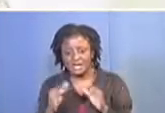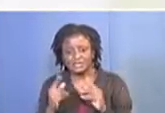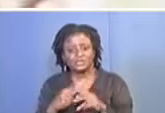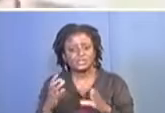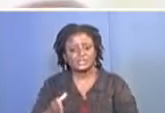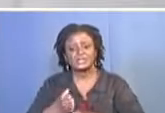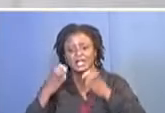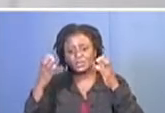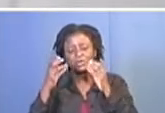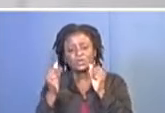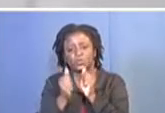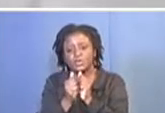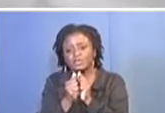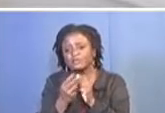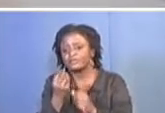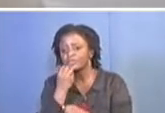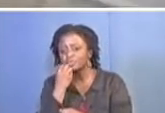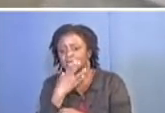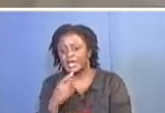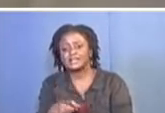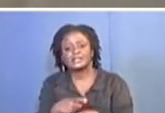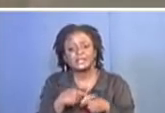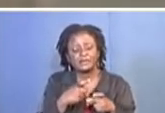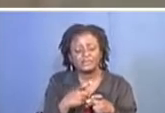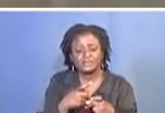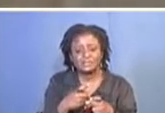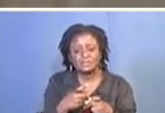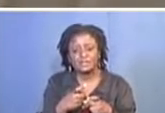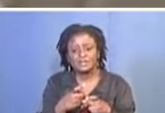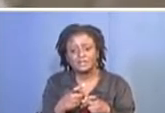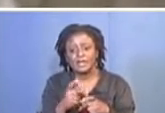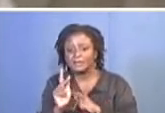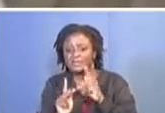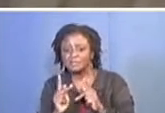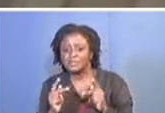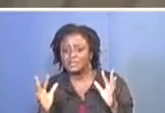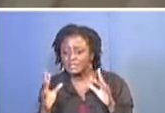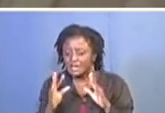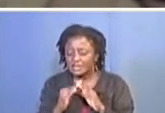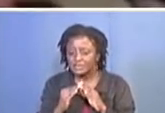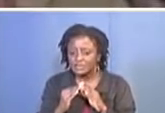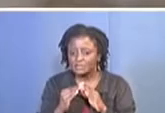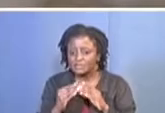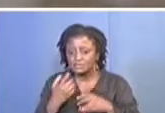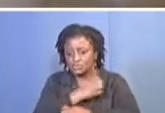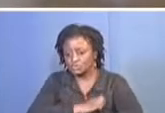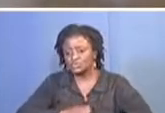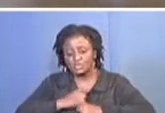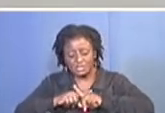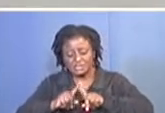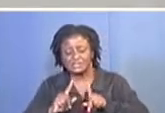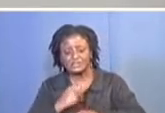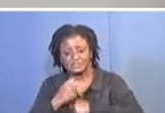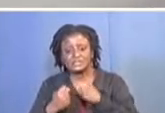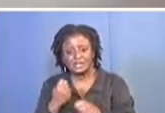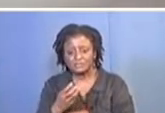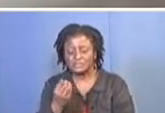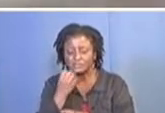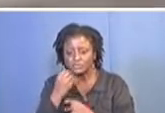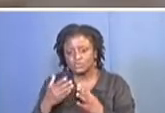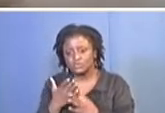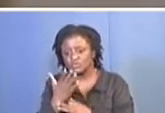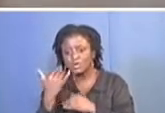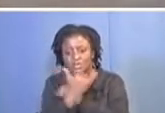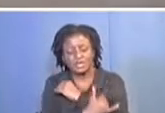itself, people would all gather to enjoy different types of food in different parts of the country. But 2 food is definitely